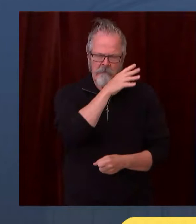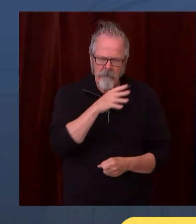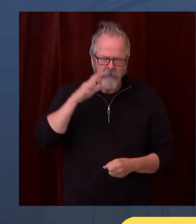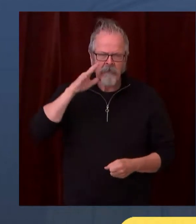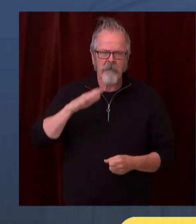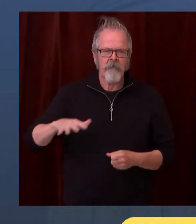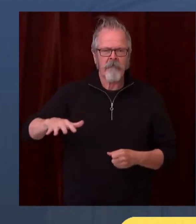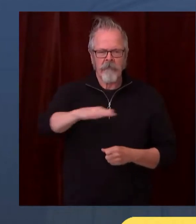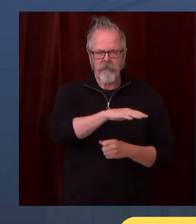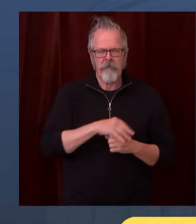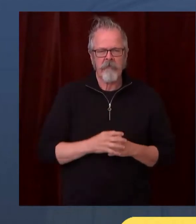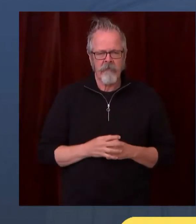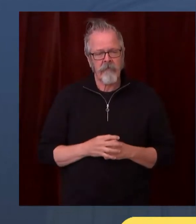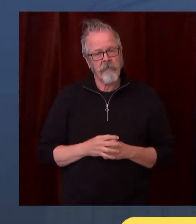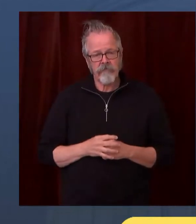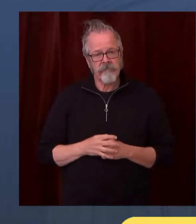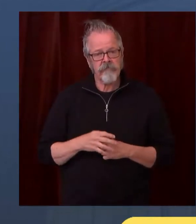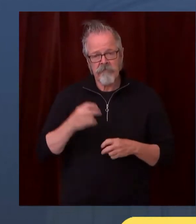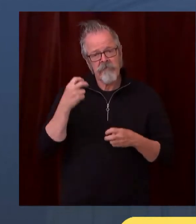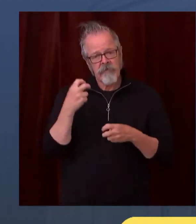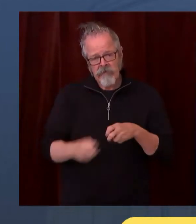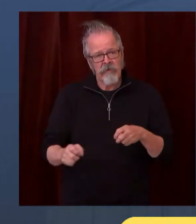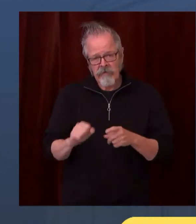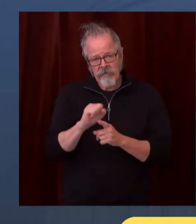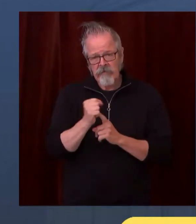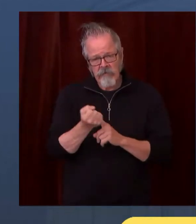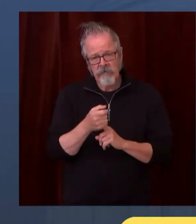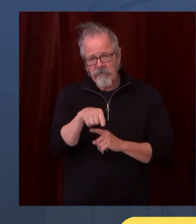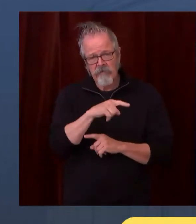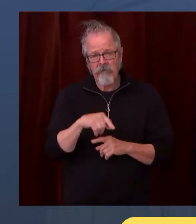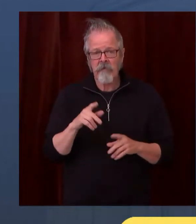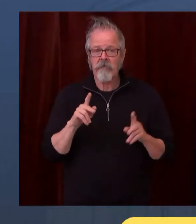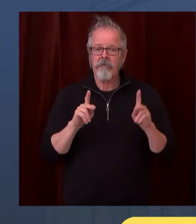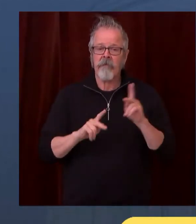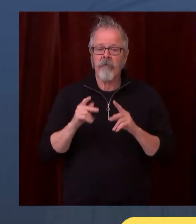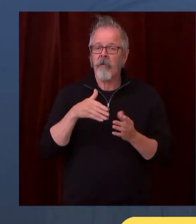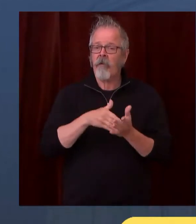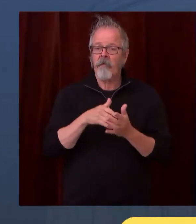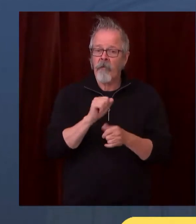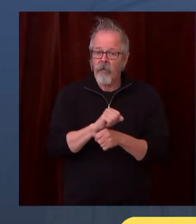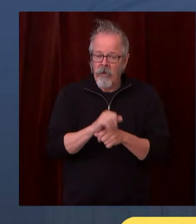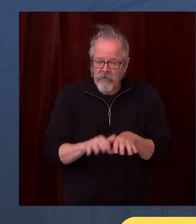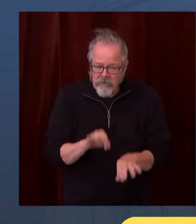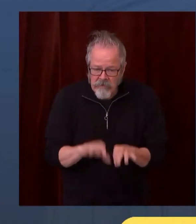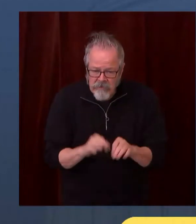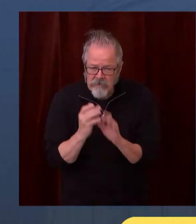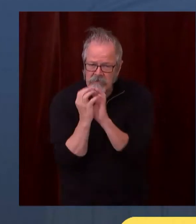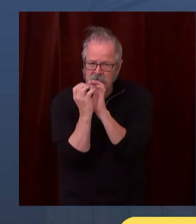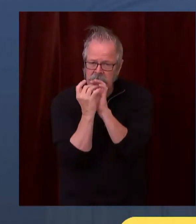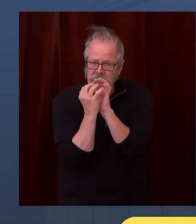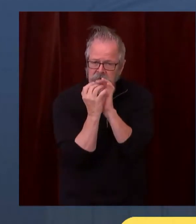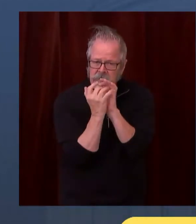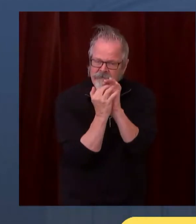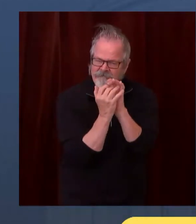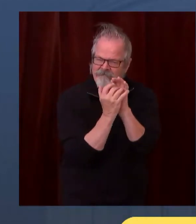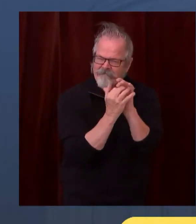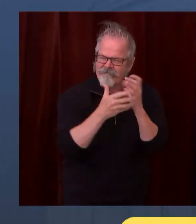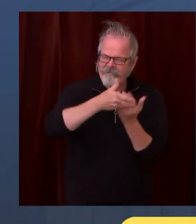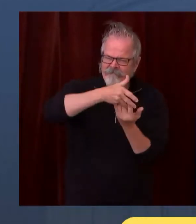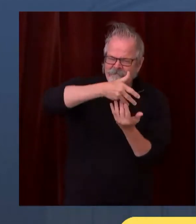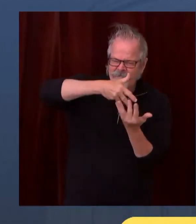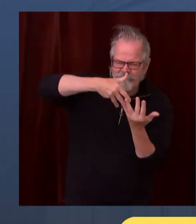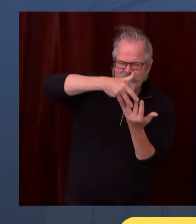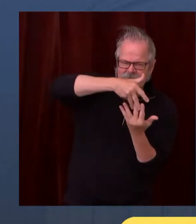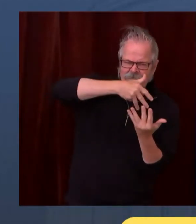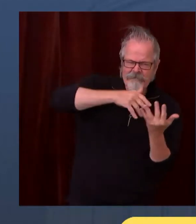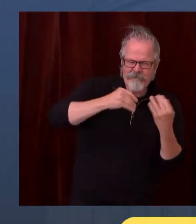their living quarters have been close as well. So we owe it to these workers and their families to